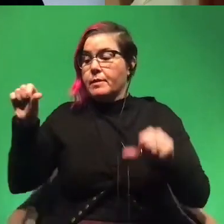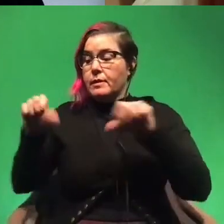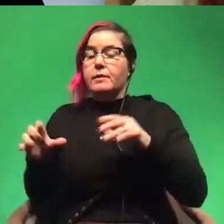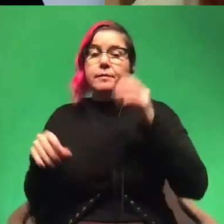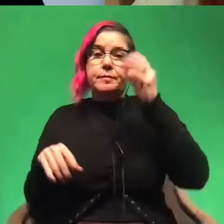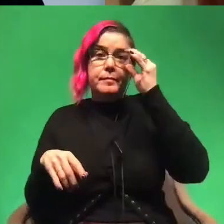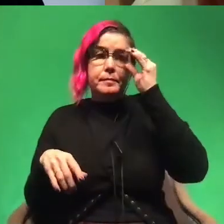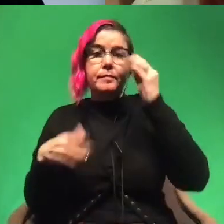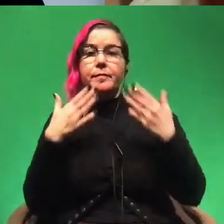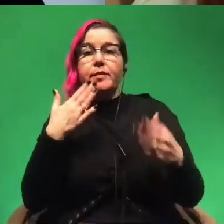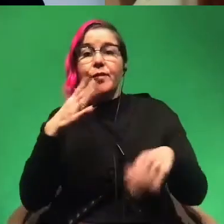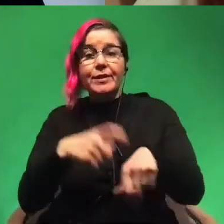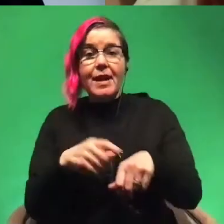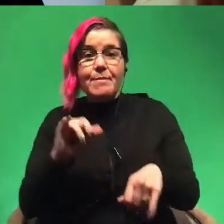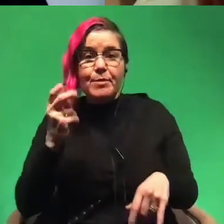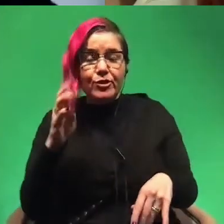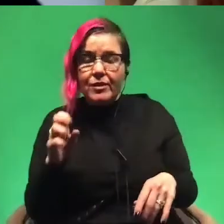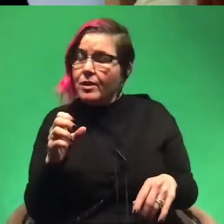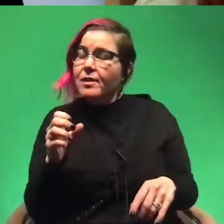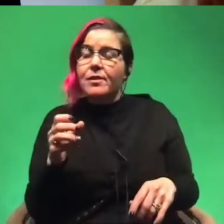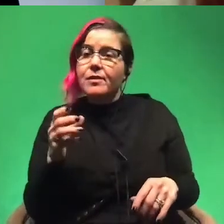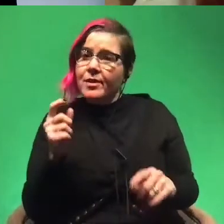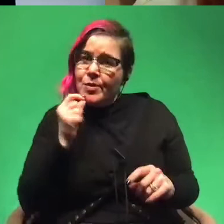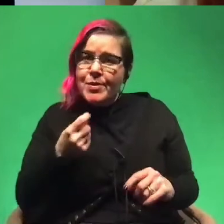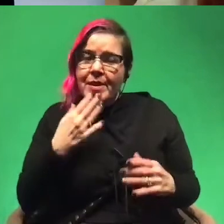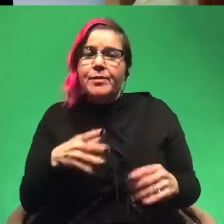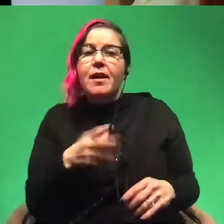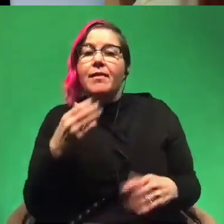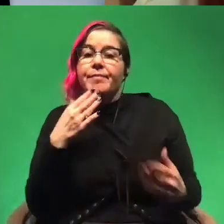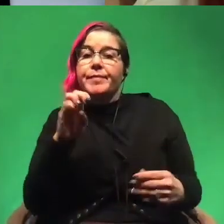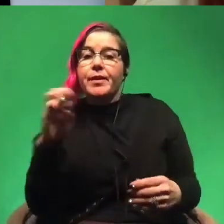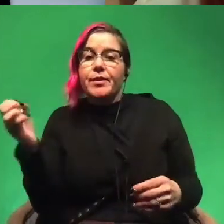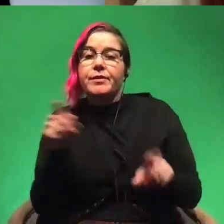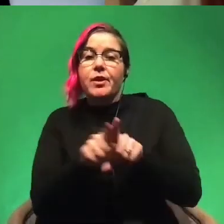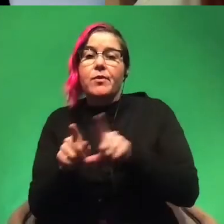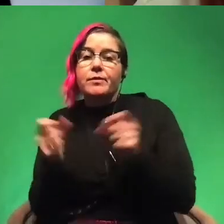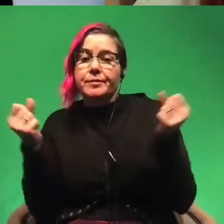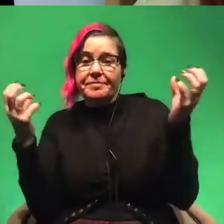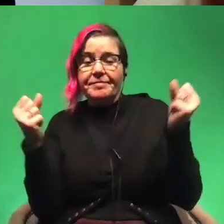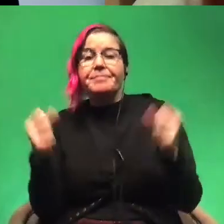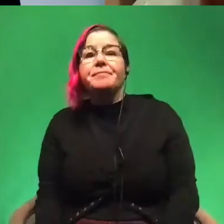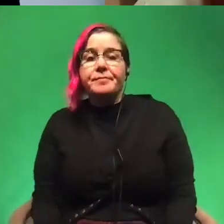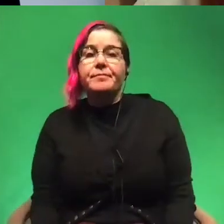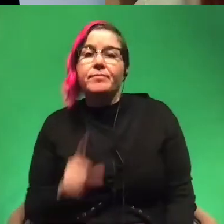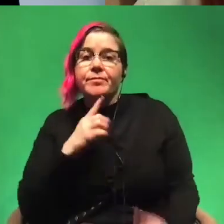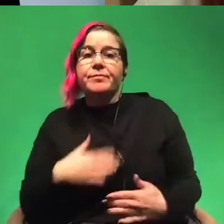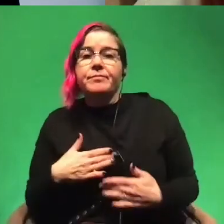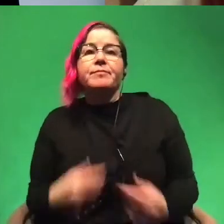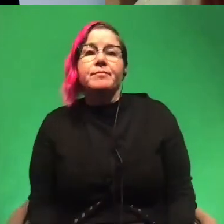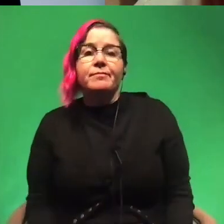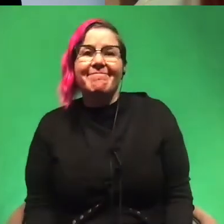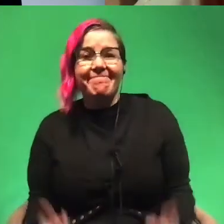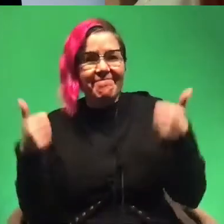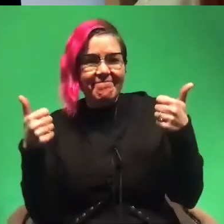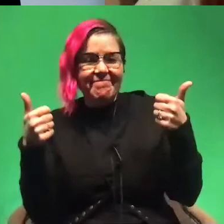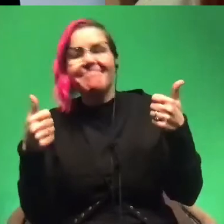paypal.me/skypeascientist. Thank you for your time, Imogene. This was super, super cool. And thank you, Erin, as always, for signing for us. We really appreciate that you're always here with